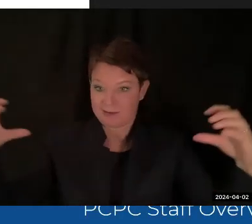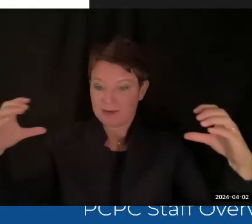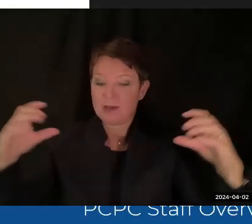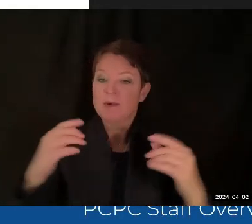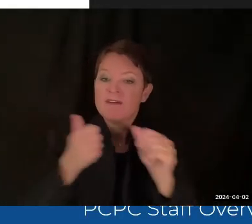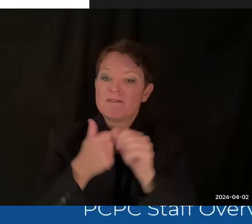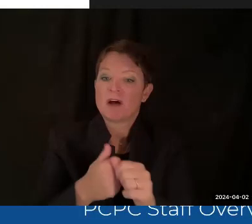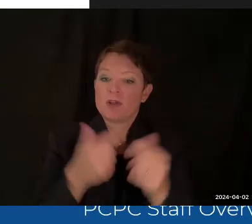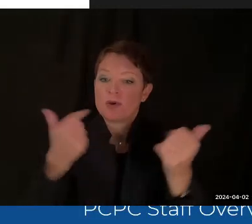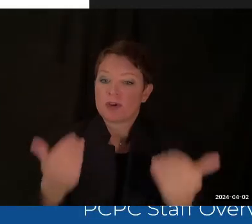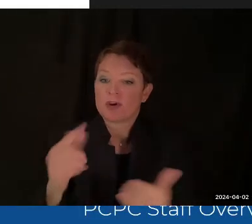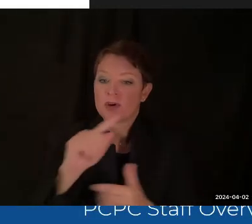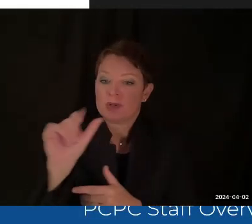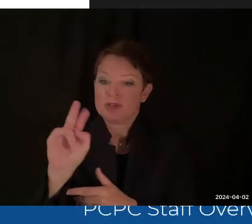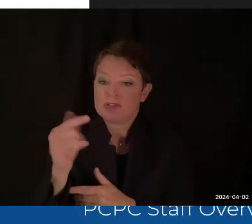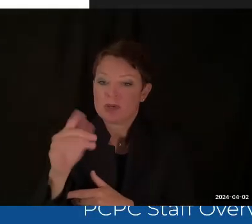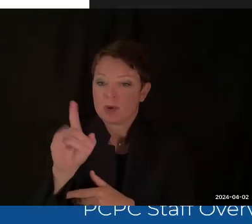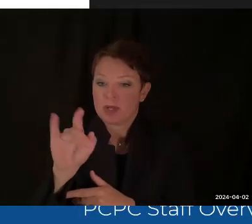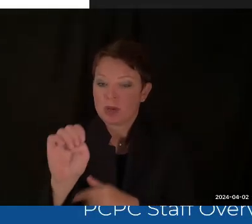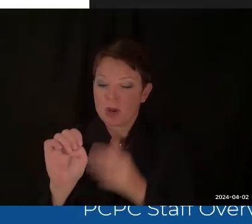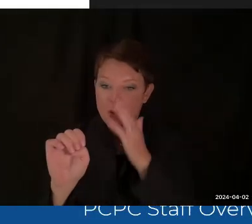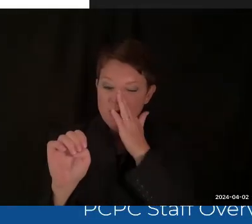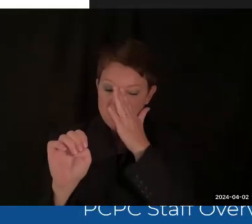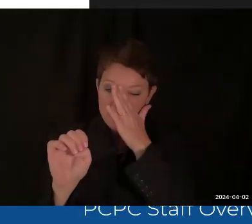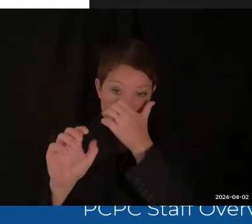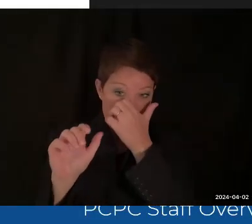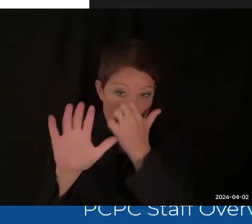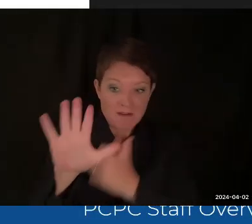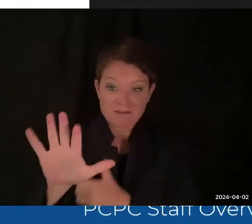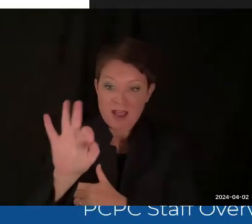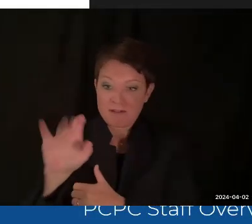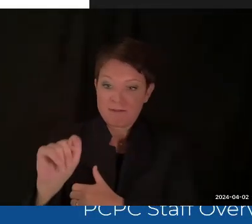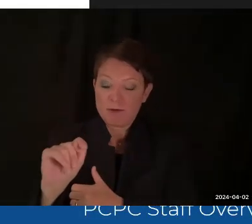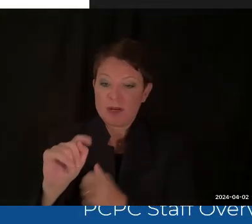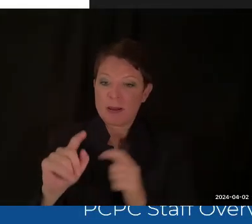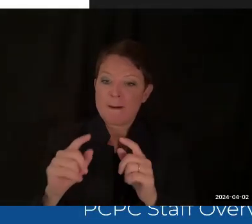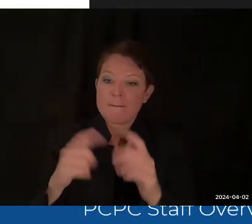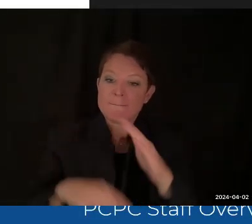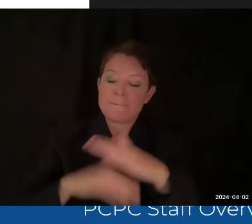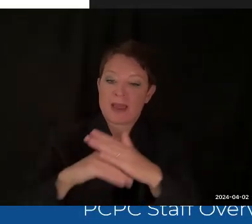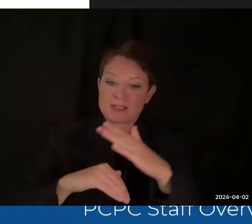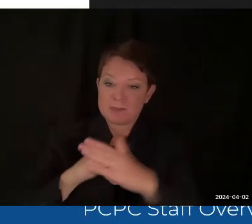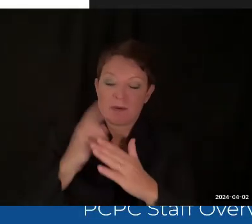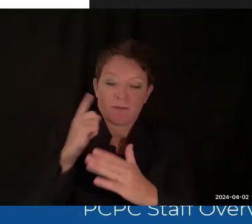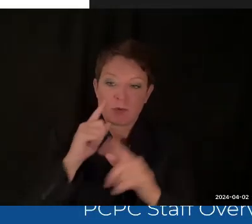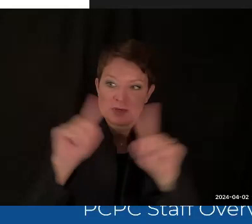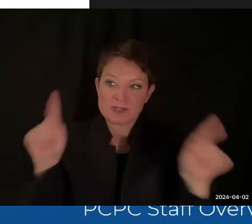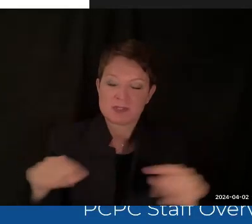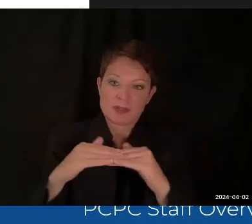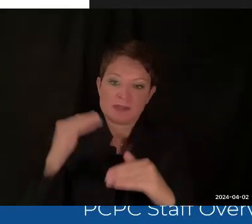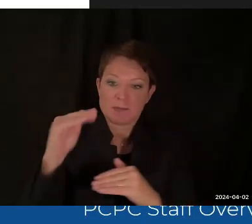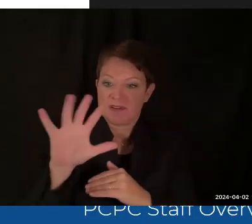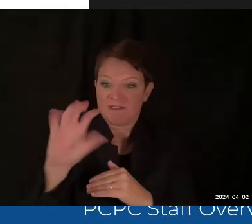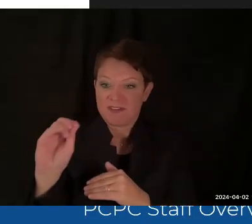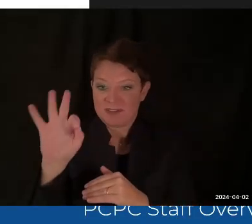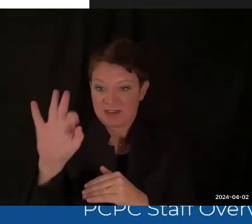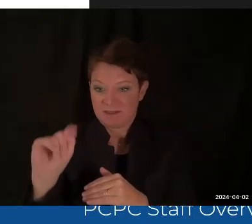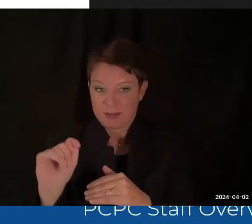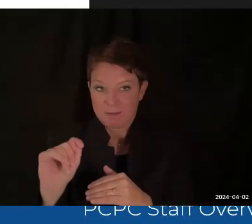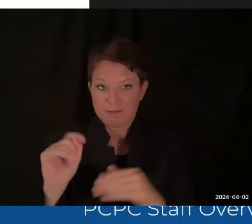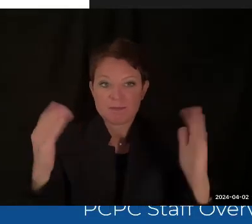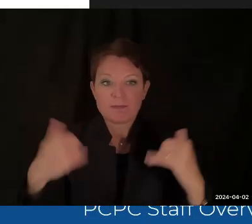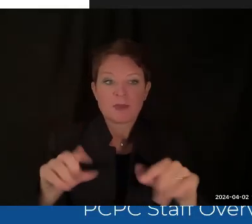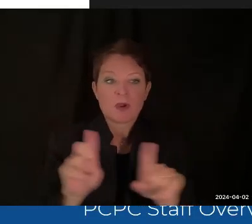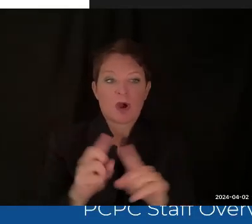current zoning code 5-foot maximum projection for signs above 15 feet. There were